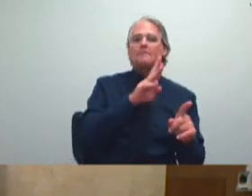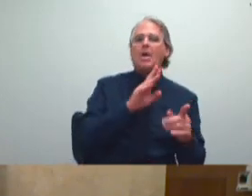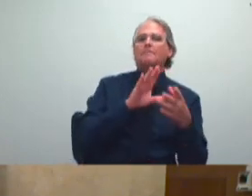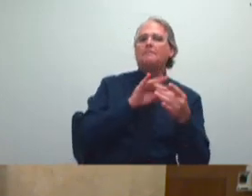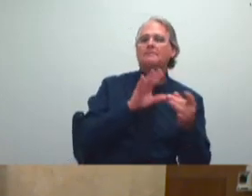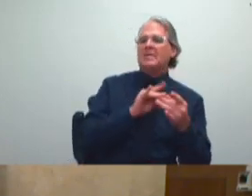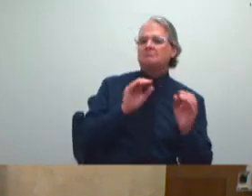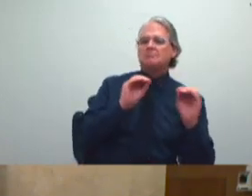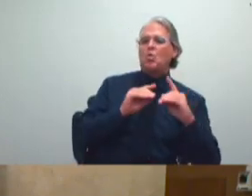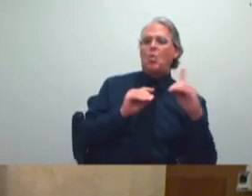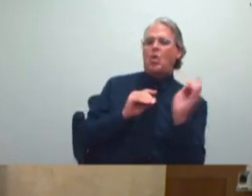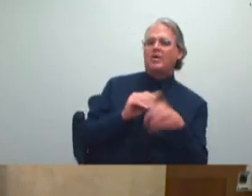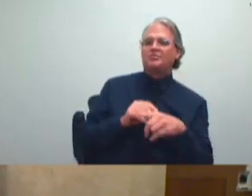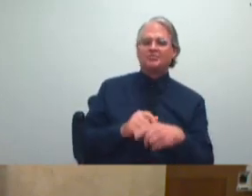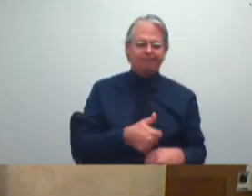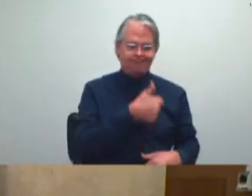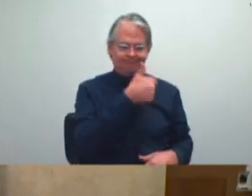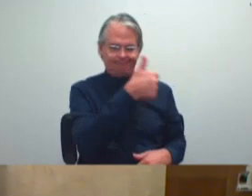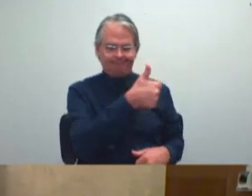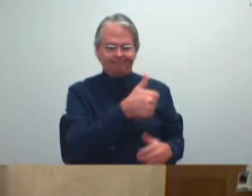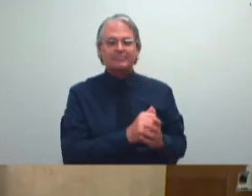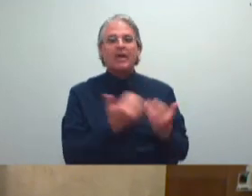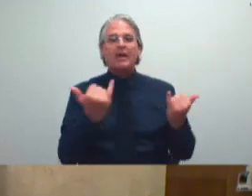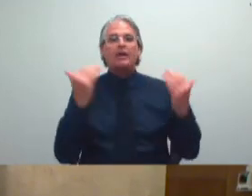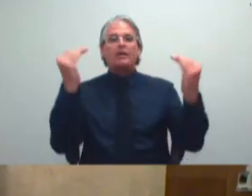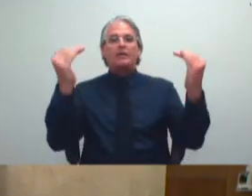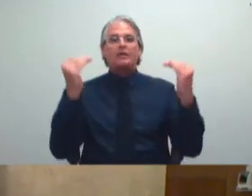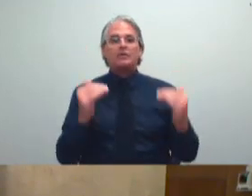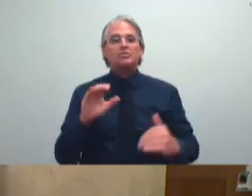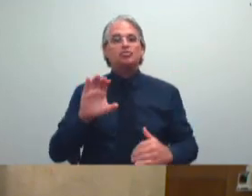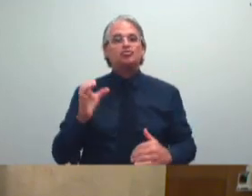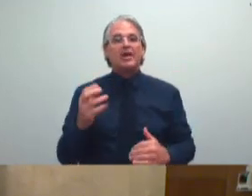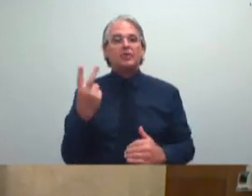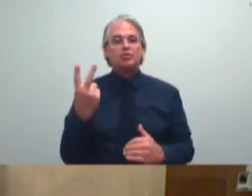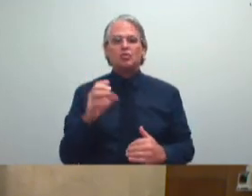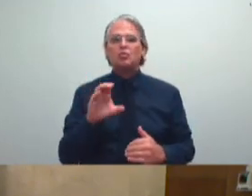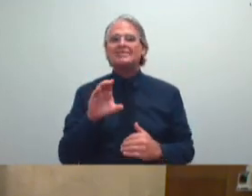no worries. We'll move on to channel 2 with Cynthia.